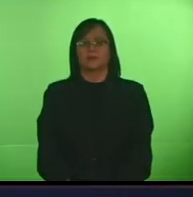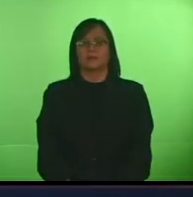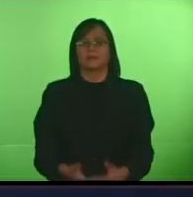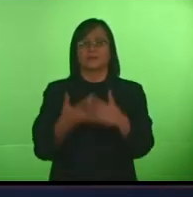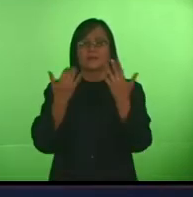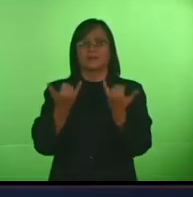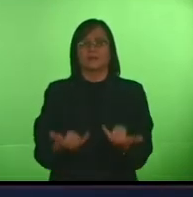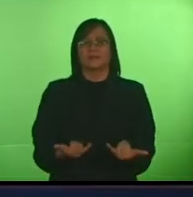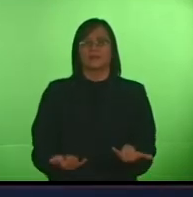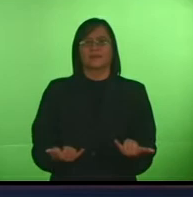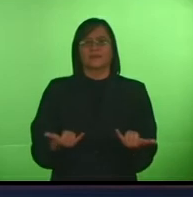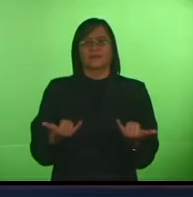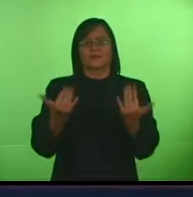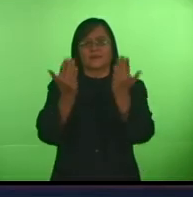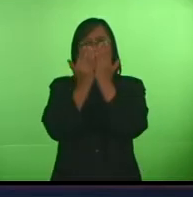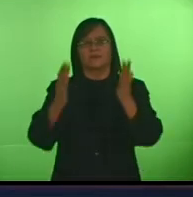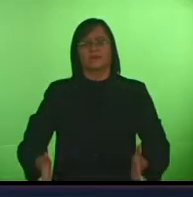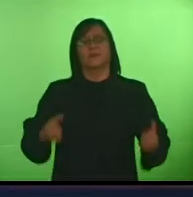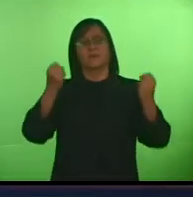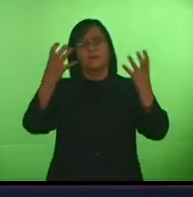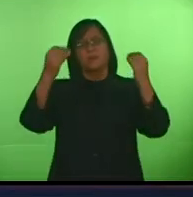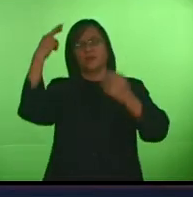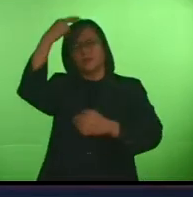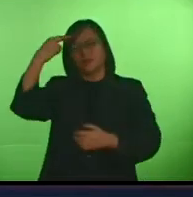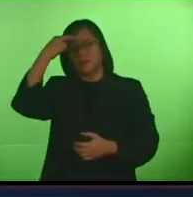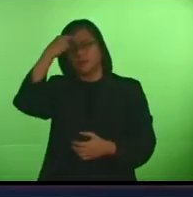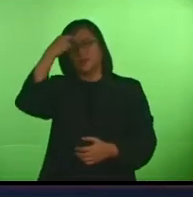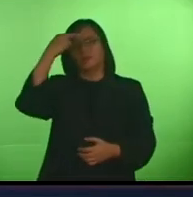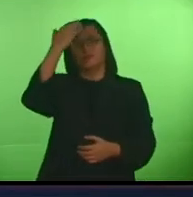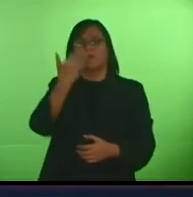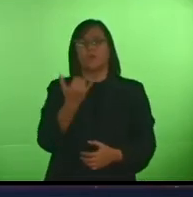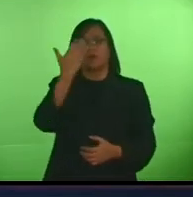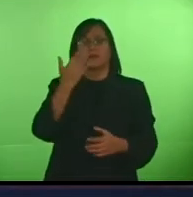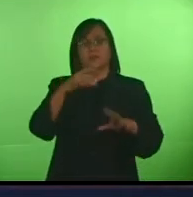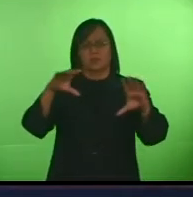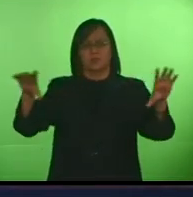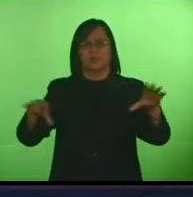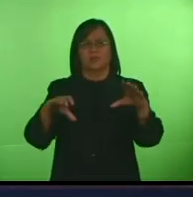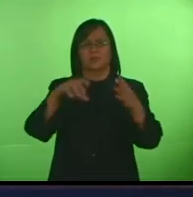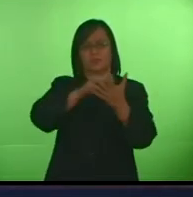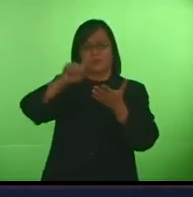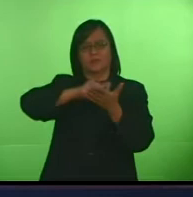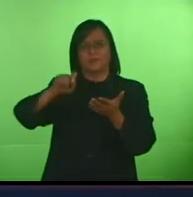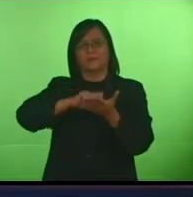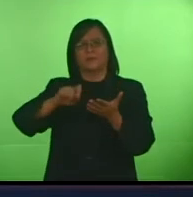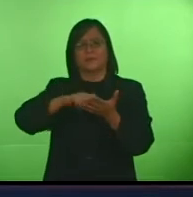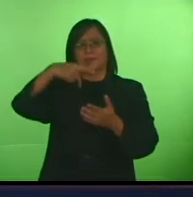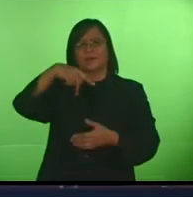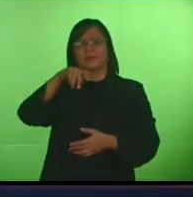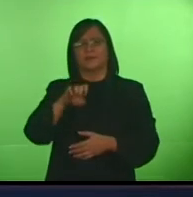Now students, there are many reasons and purposes for persuasive writing. The first reason